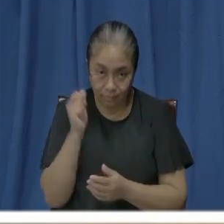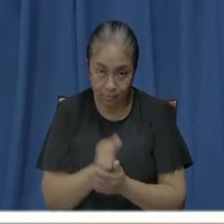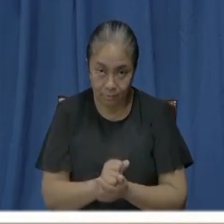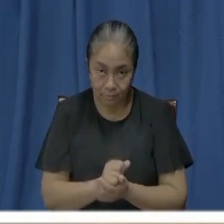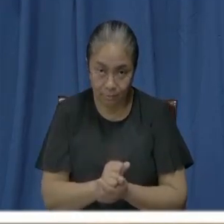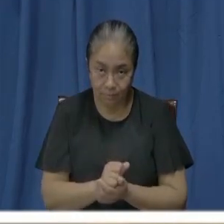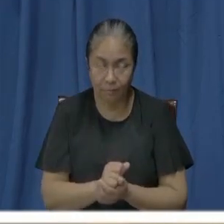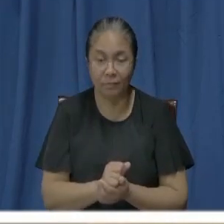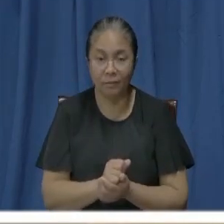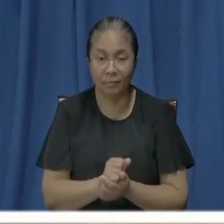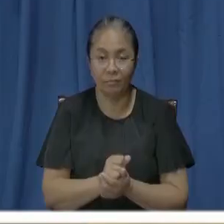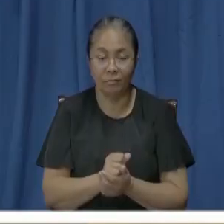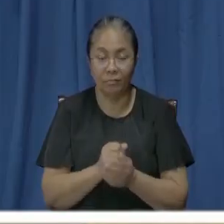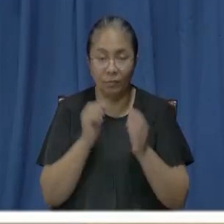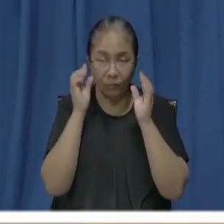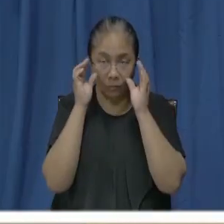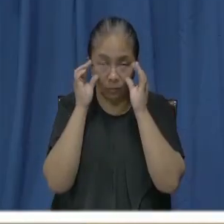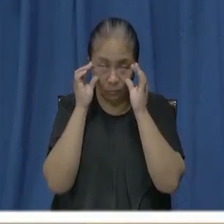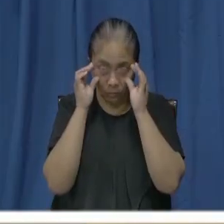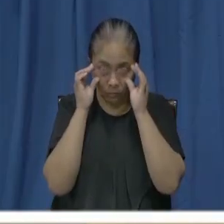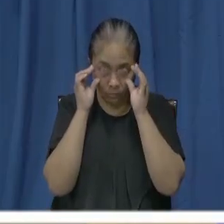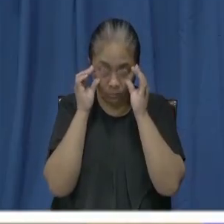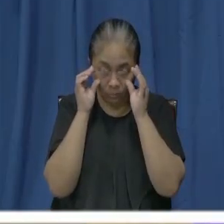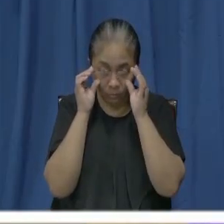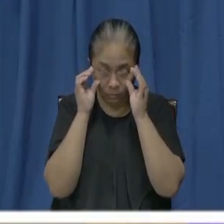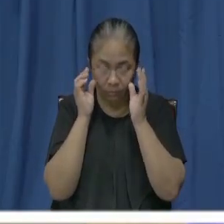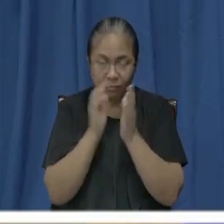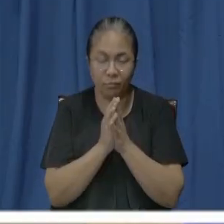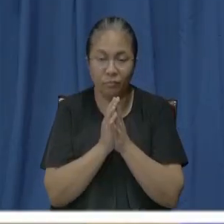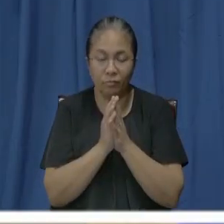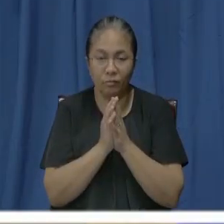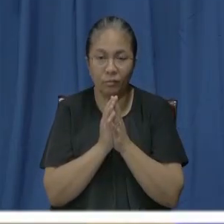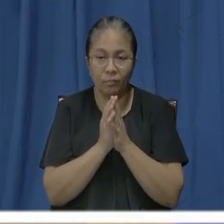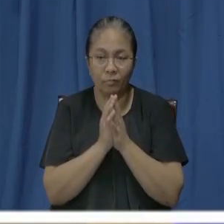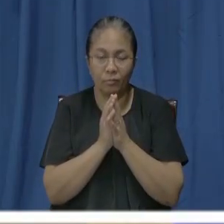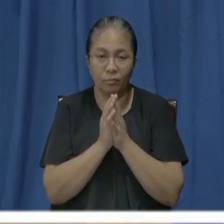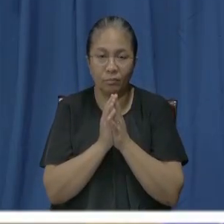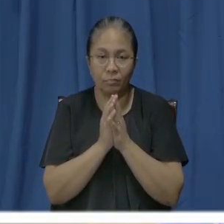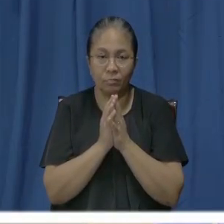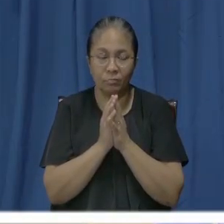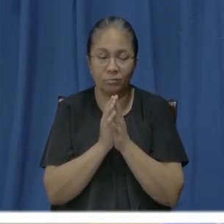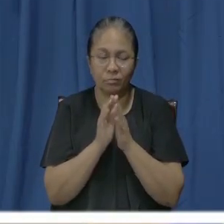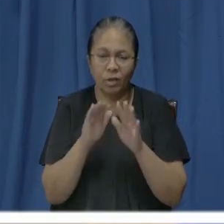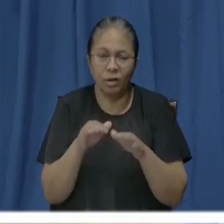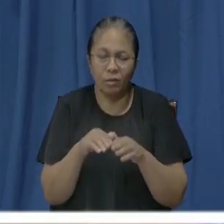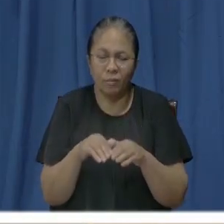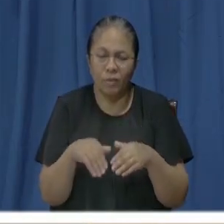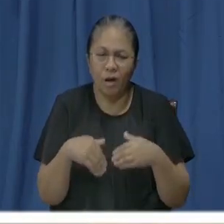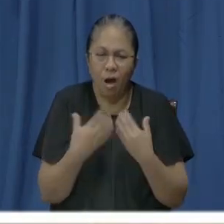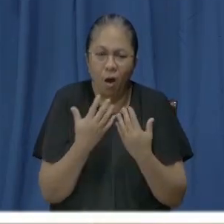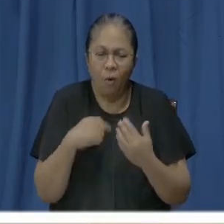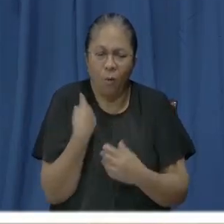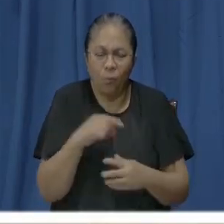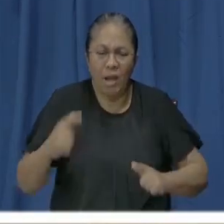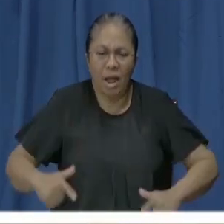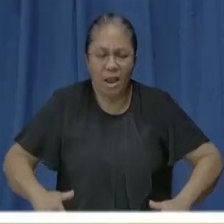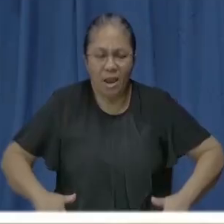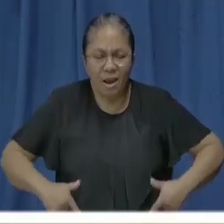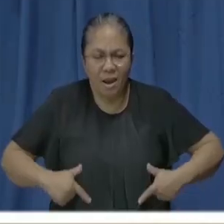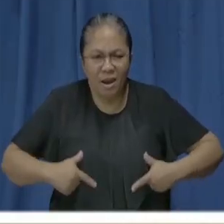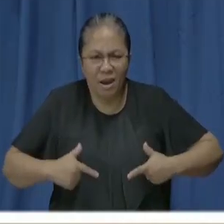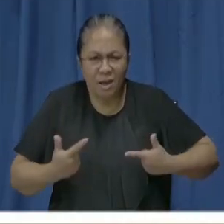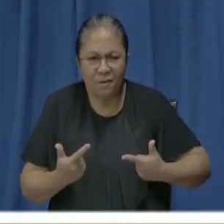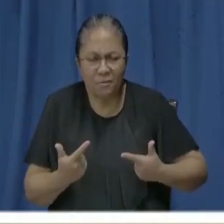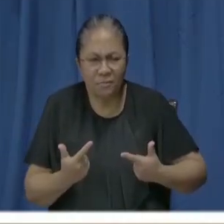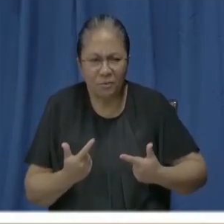How do we communicate and live this law of not being the one to